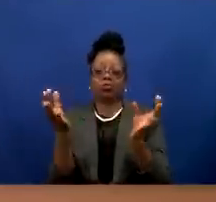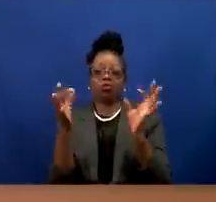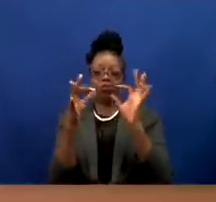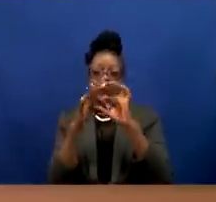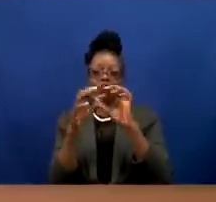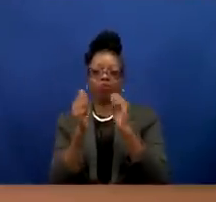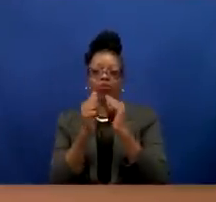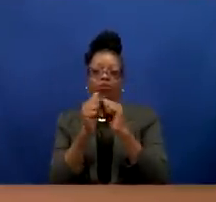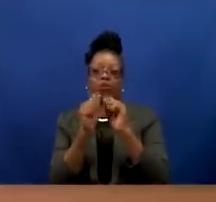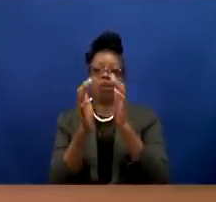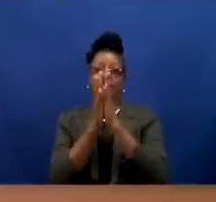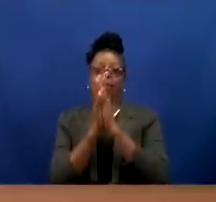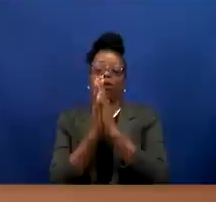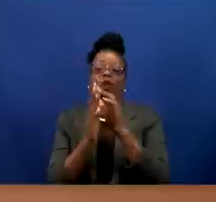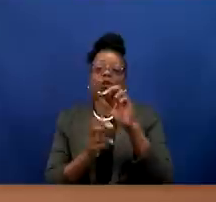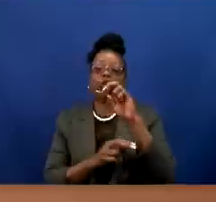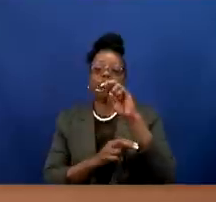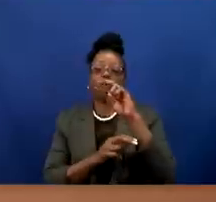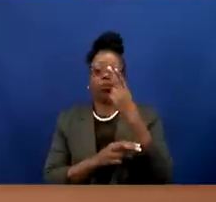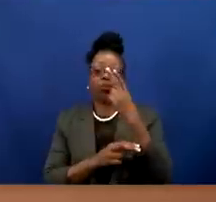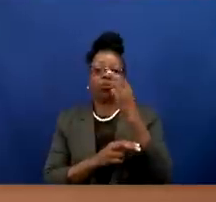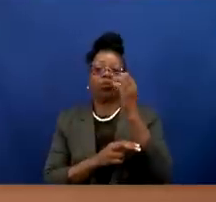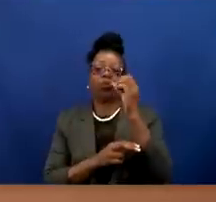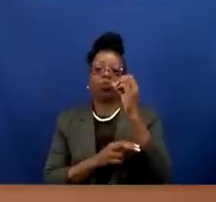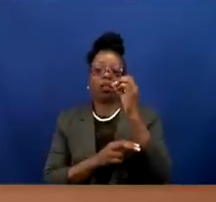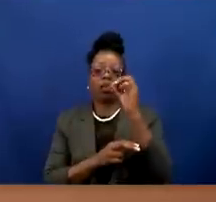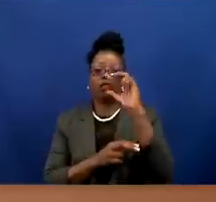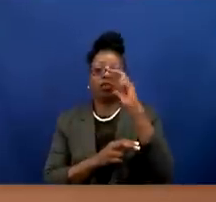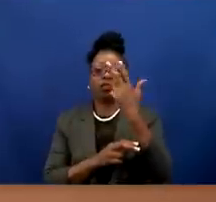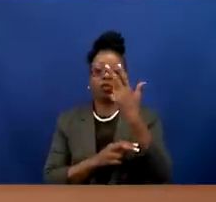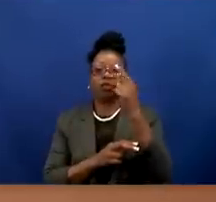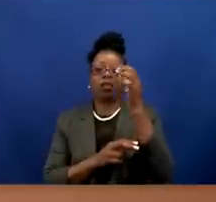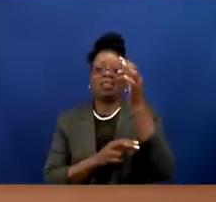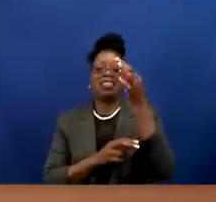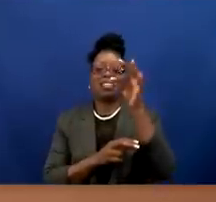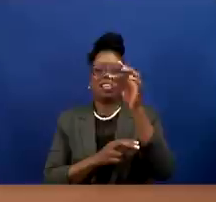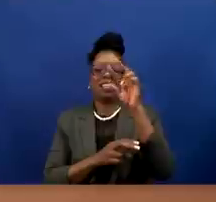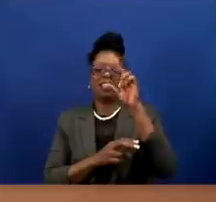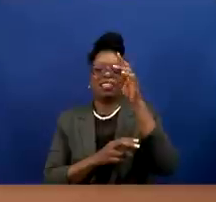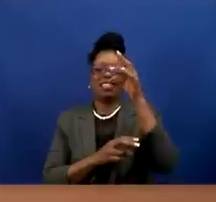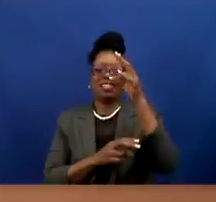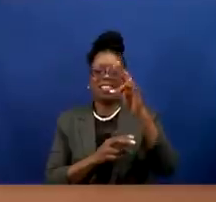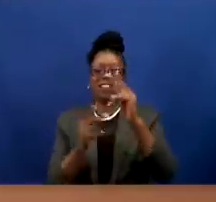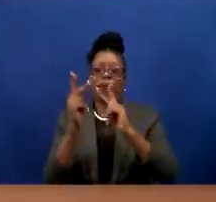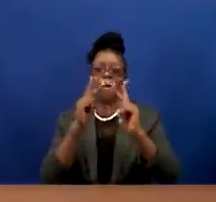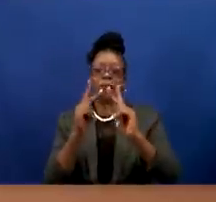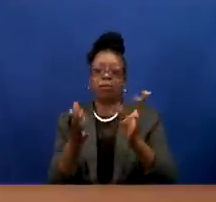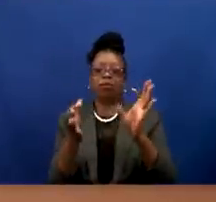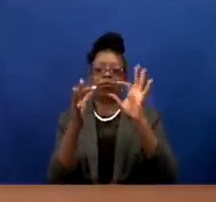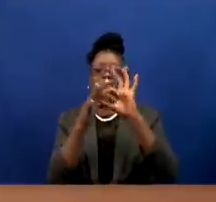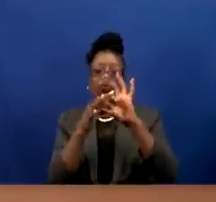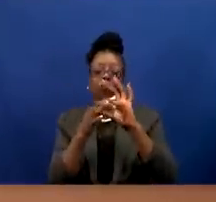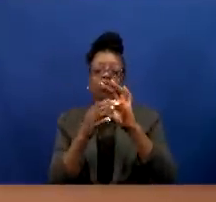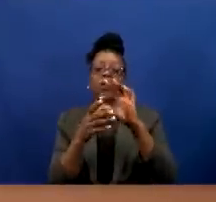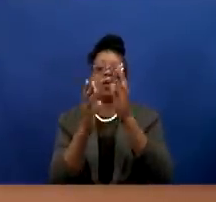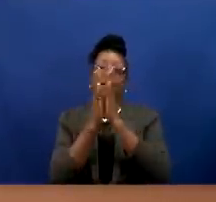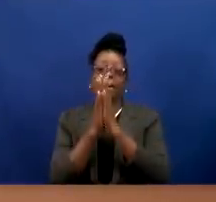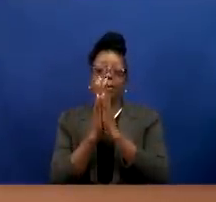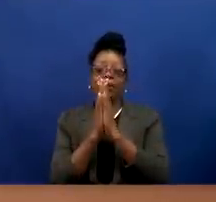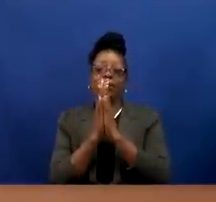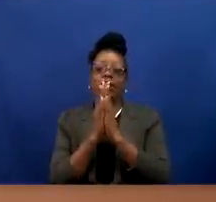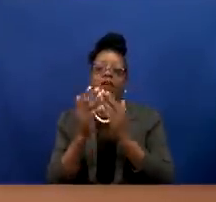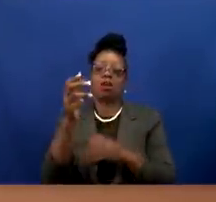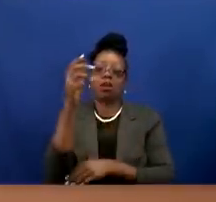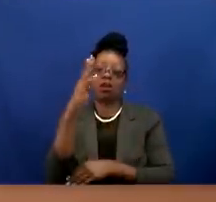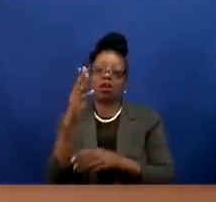were 2,397 of you who called in for prayer this past Wednesday. God bless you. Thank you so much for that. We're